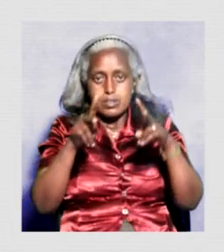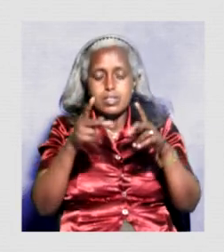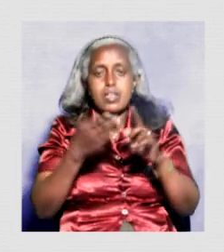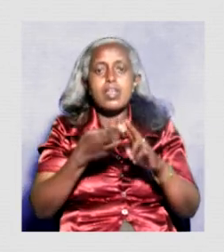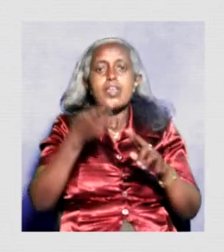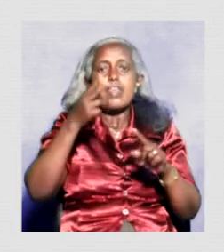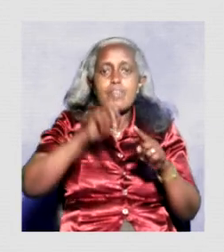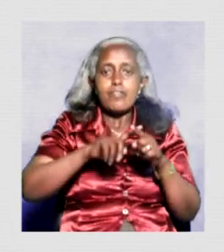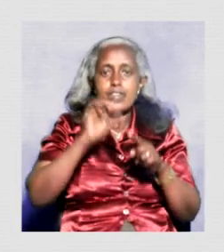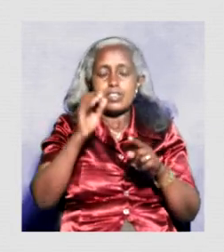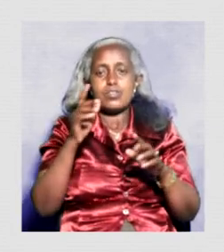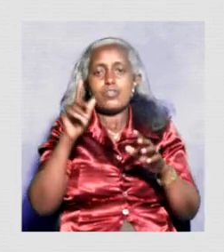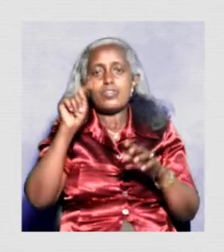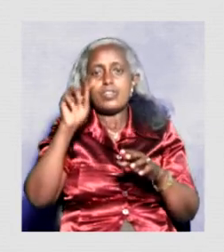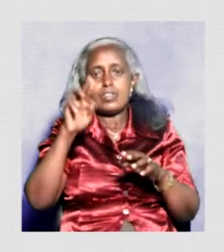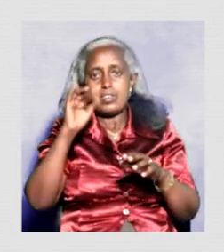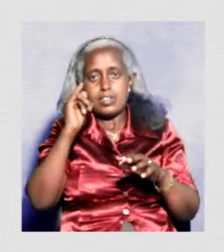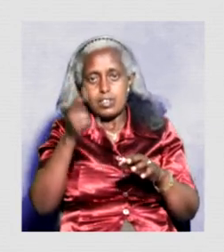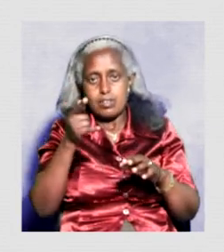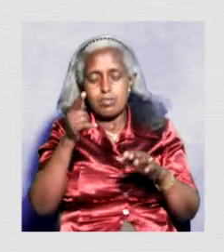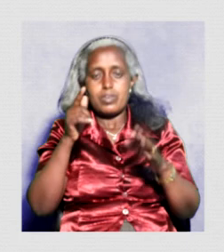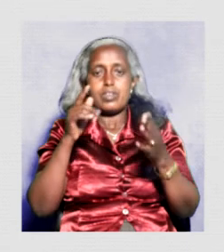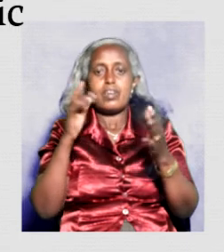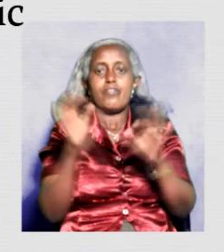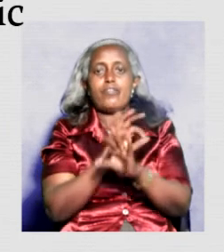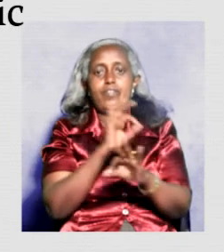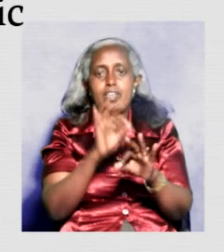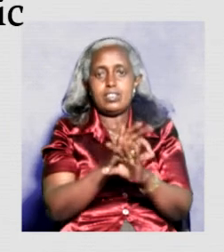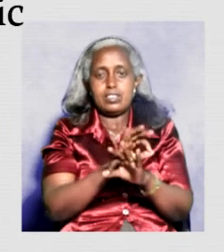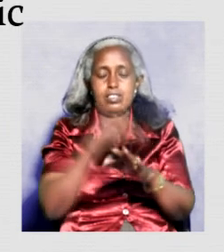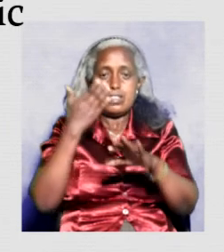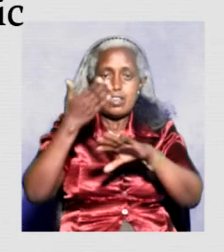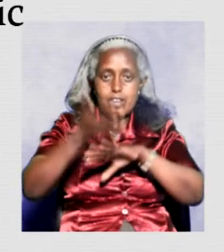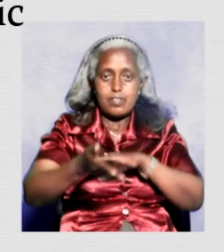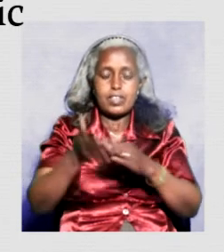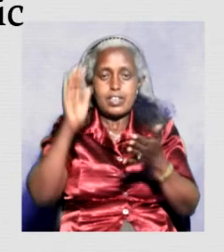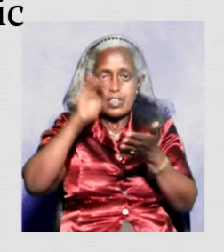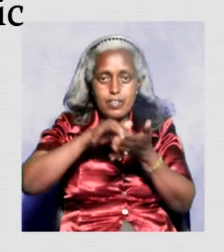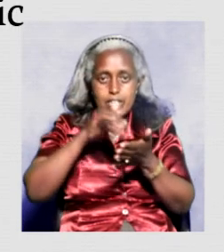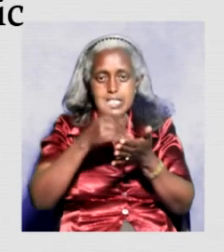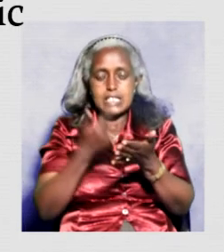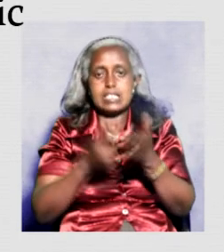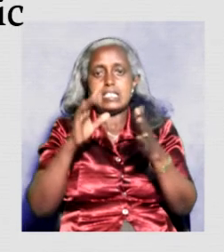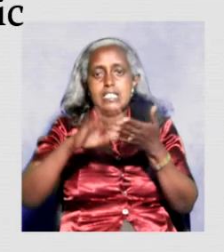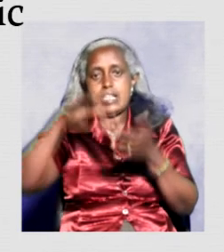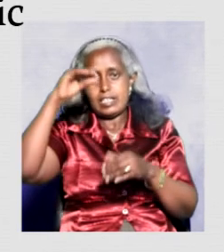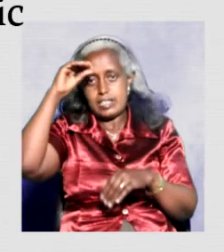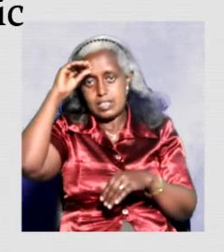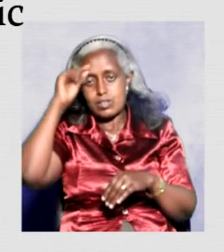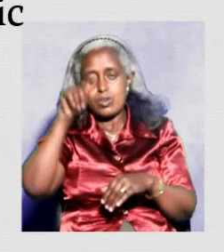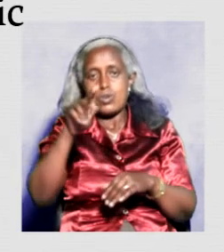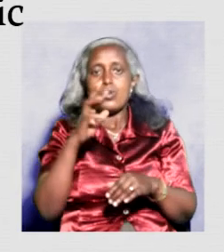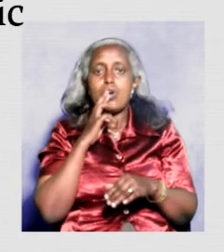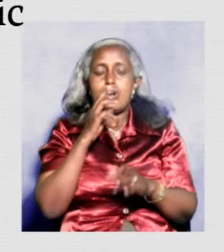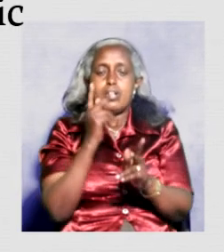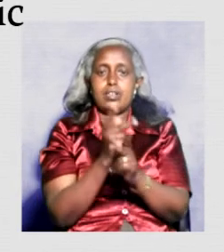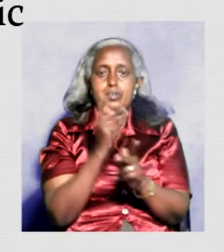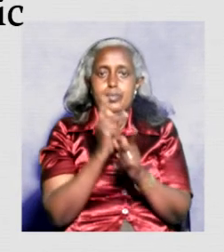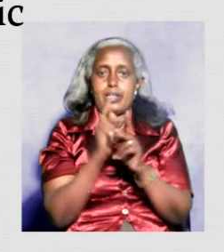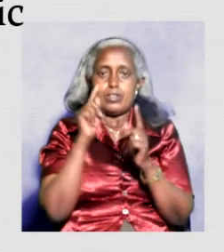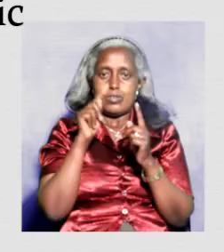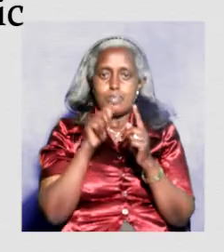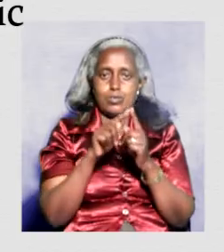inverse of trigonometric functions. After revising this lesson, you are expected